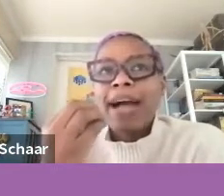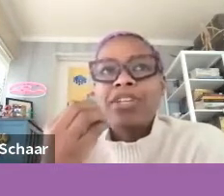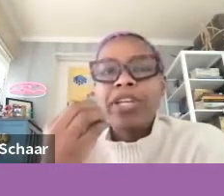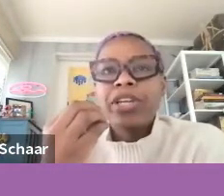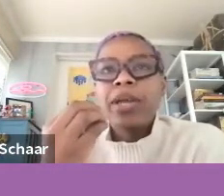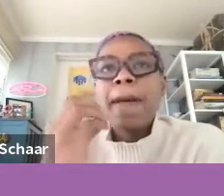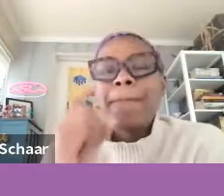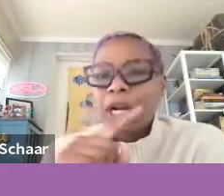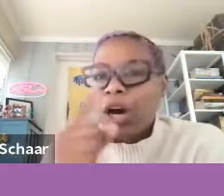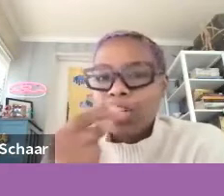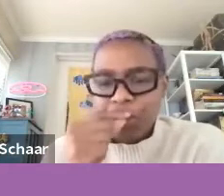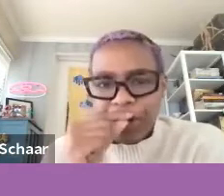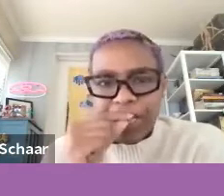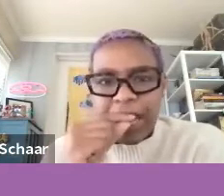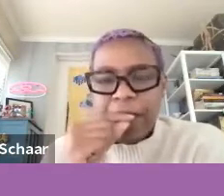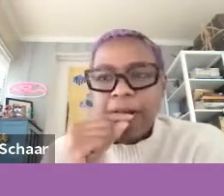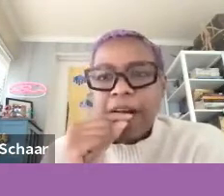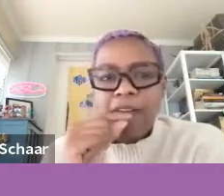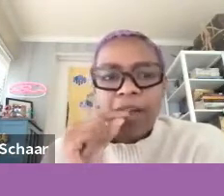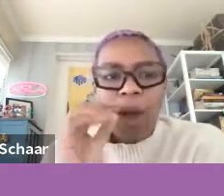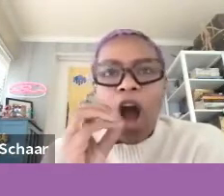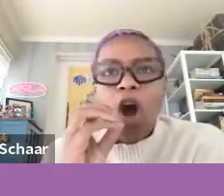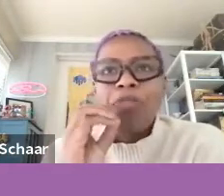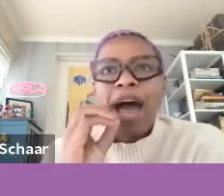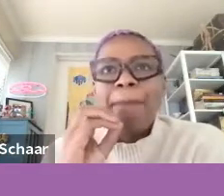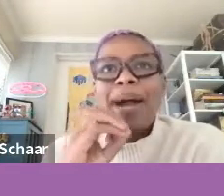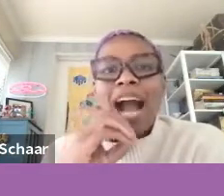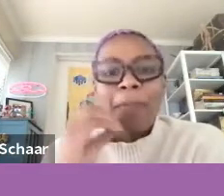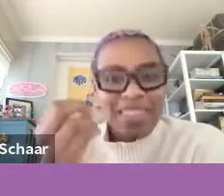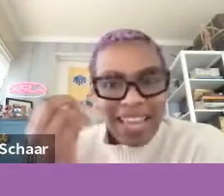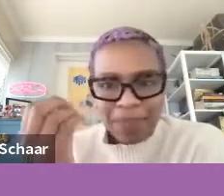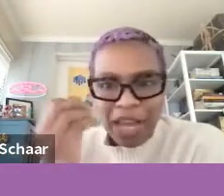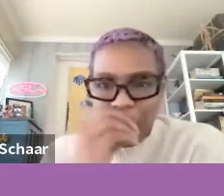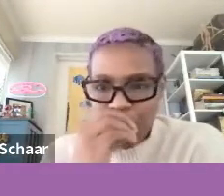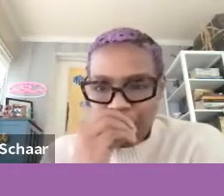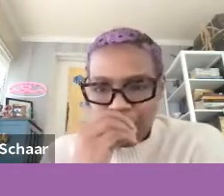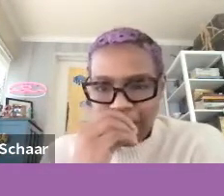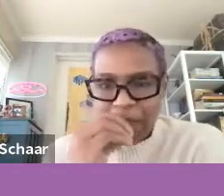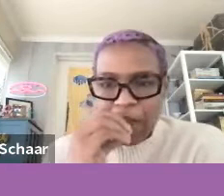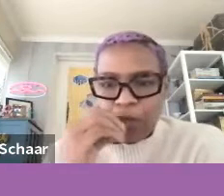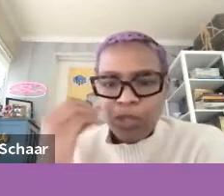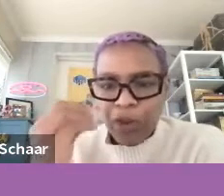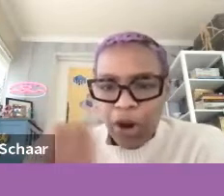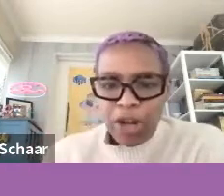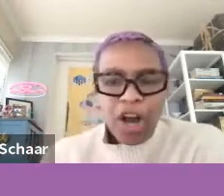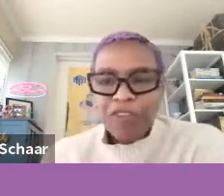radical imagination, but a cautionary tale of like how things might go wrong, right? Jules Verne, often